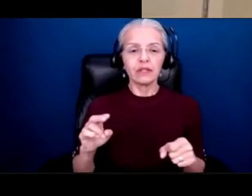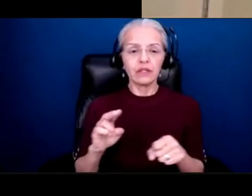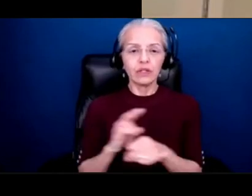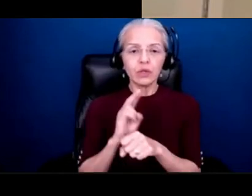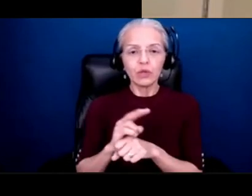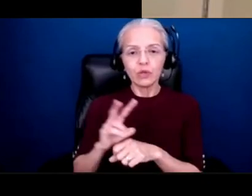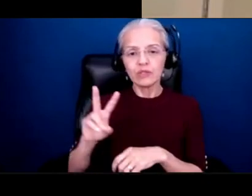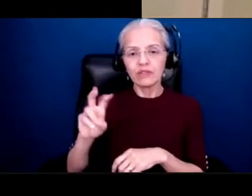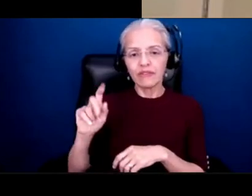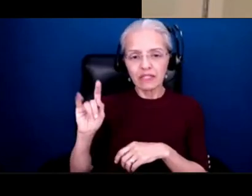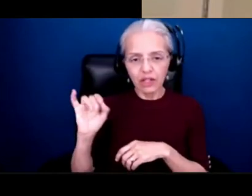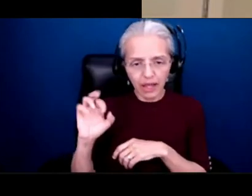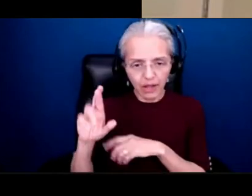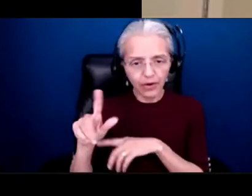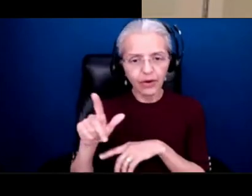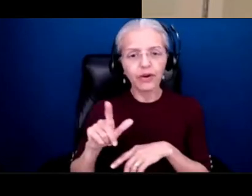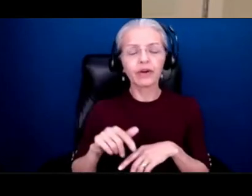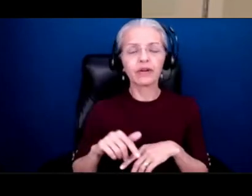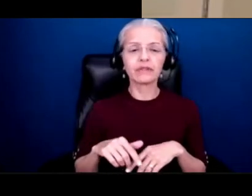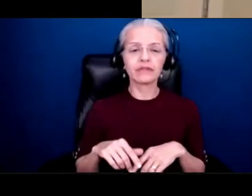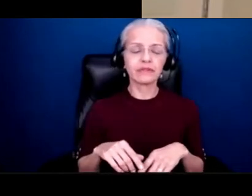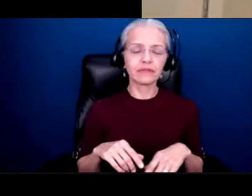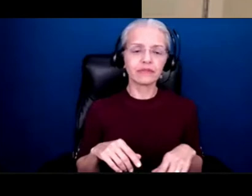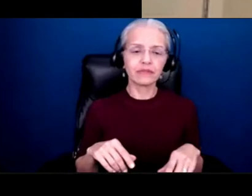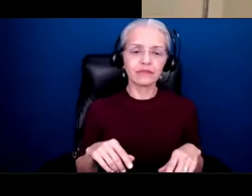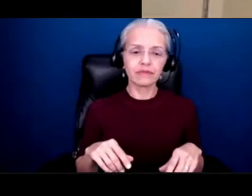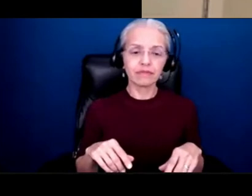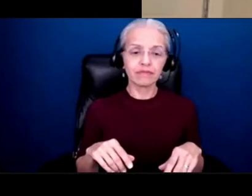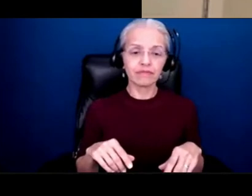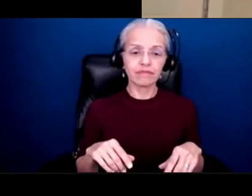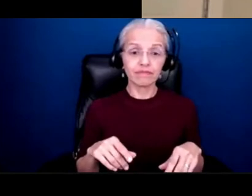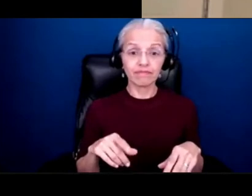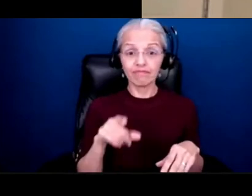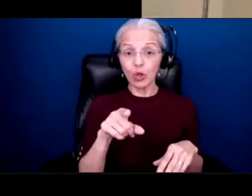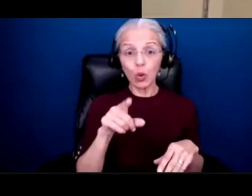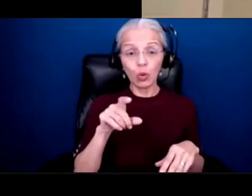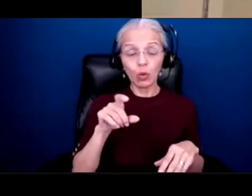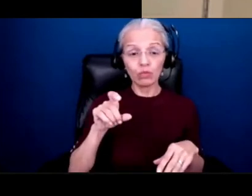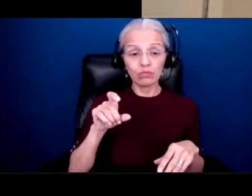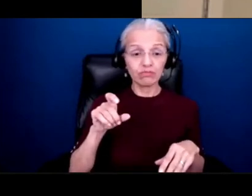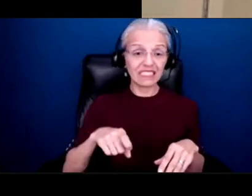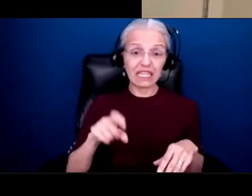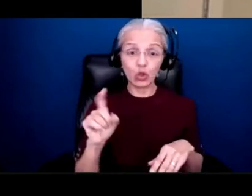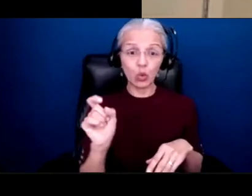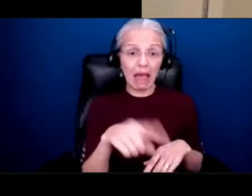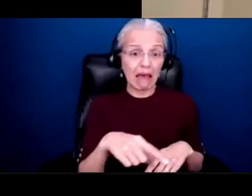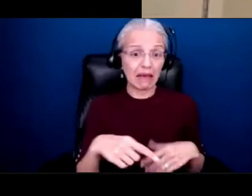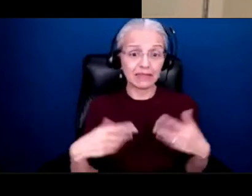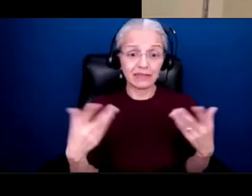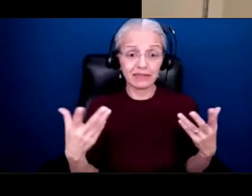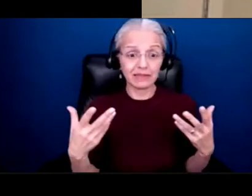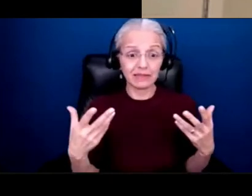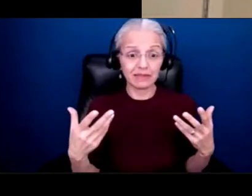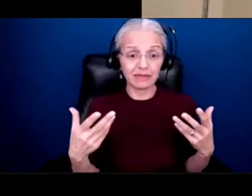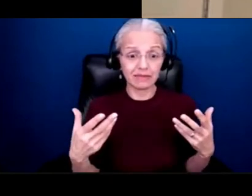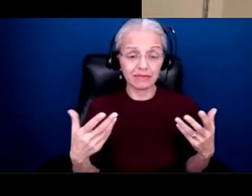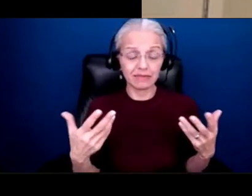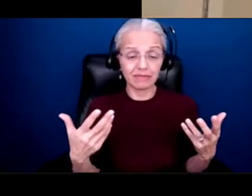mobility aids. All you have to do is ask, what do you just maybe navigate the